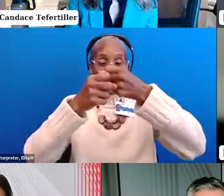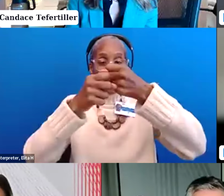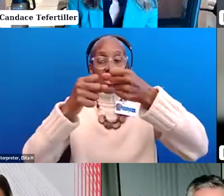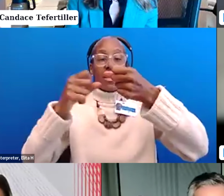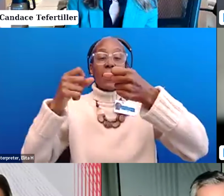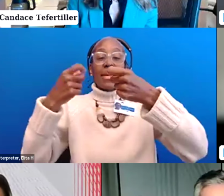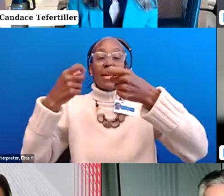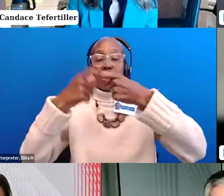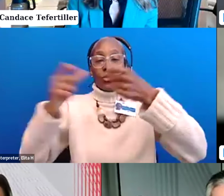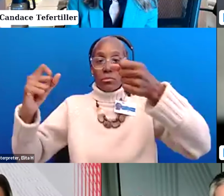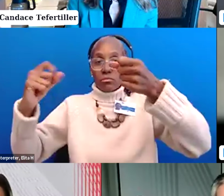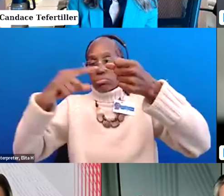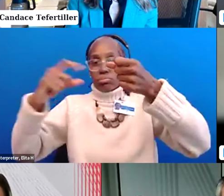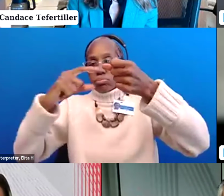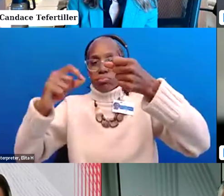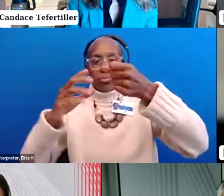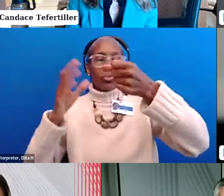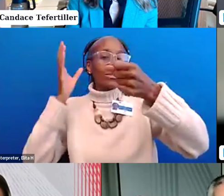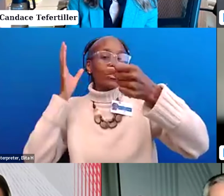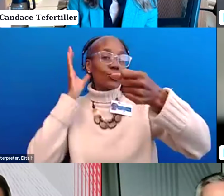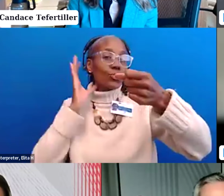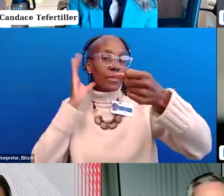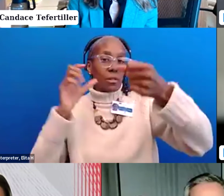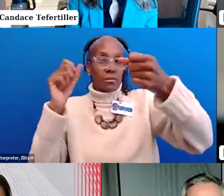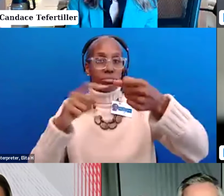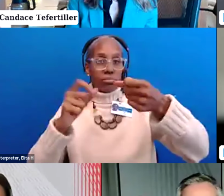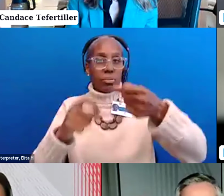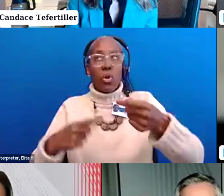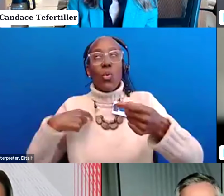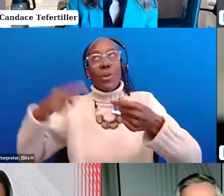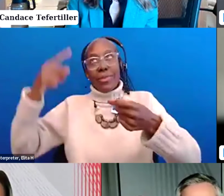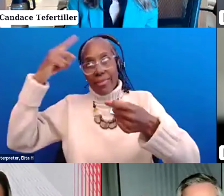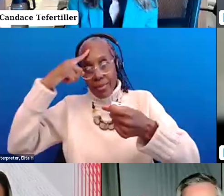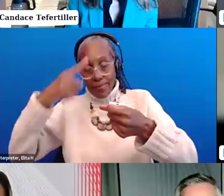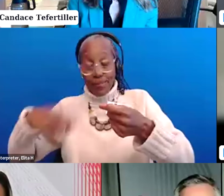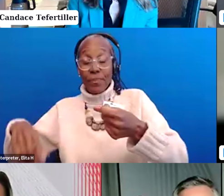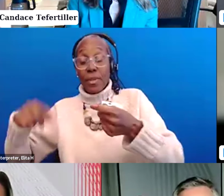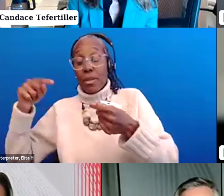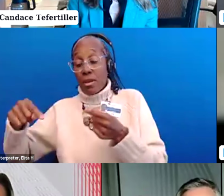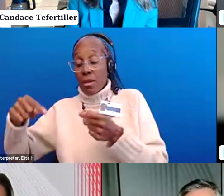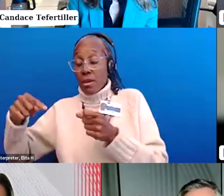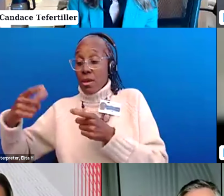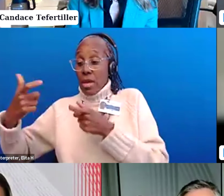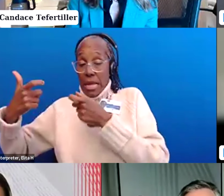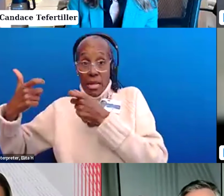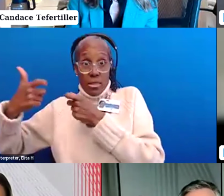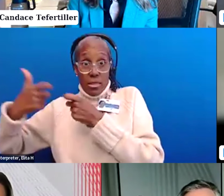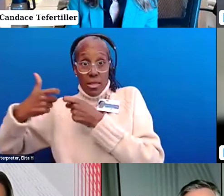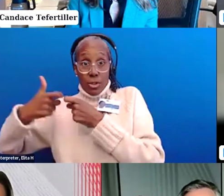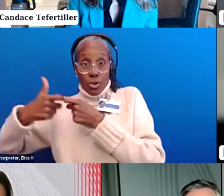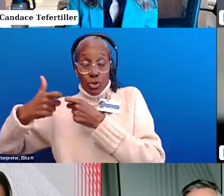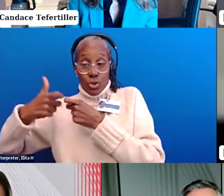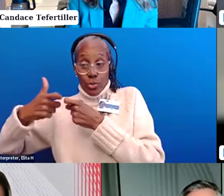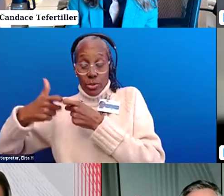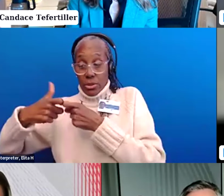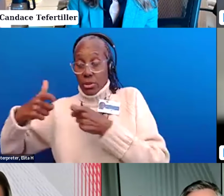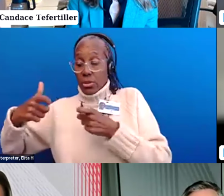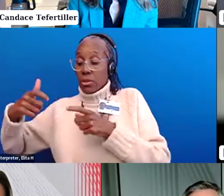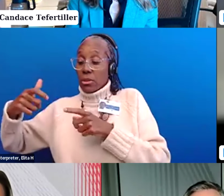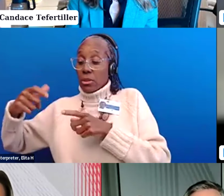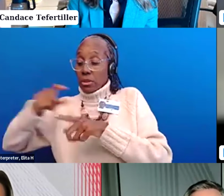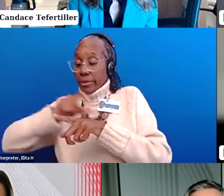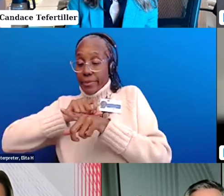spinal cord. The way we believe it works is that the electric field activates actually the sensory nerves as they enter